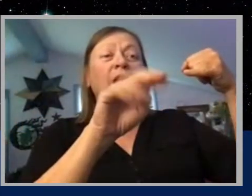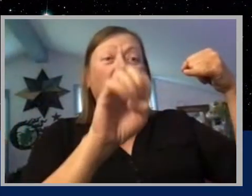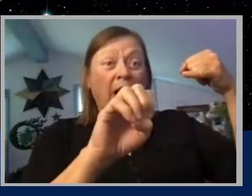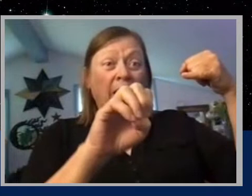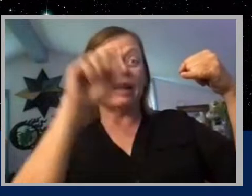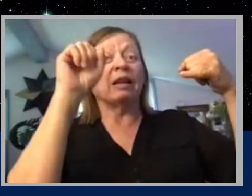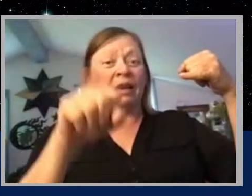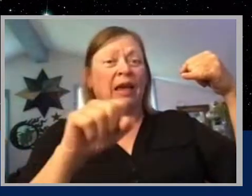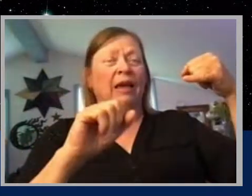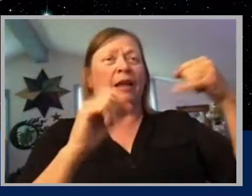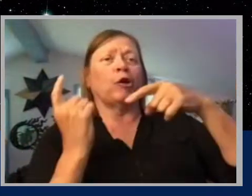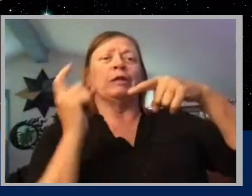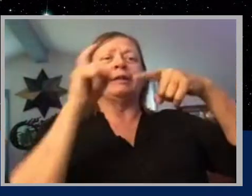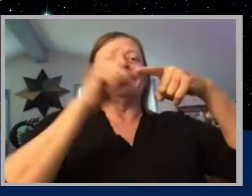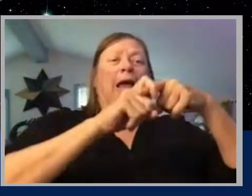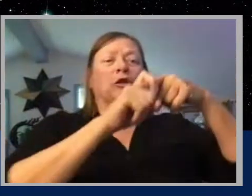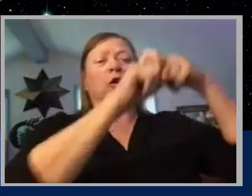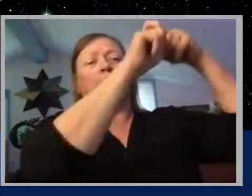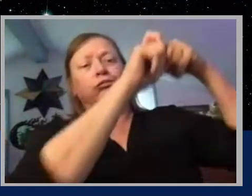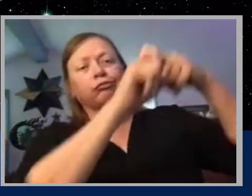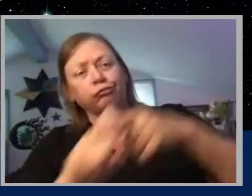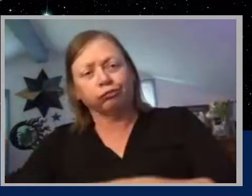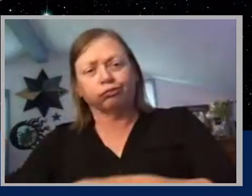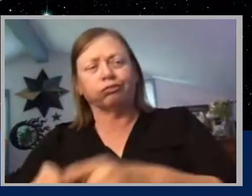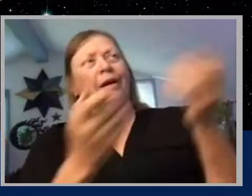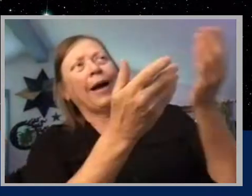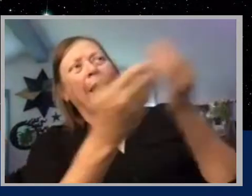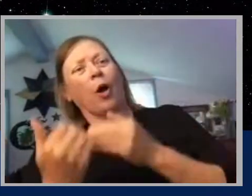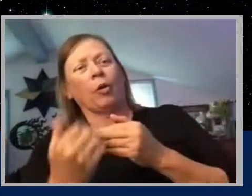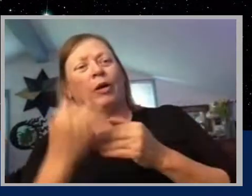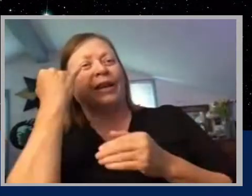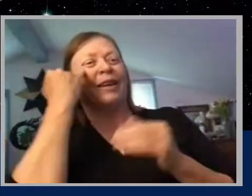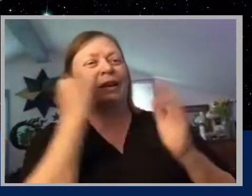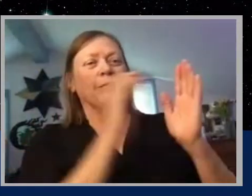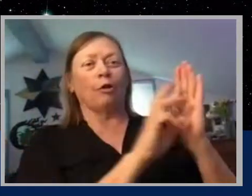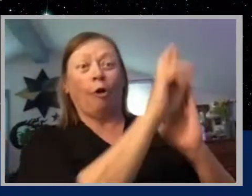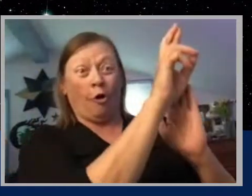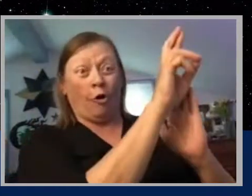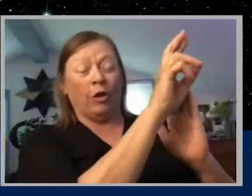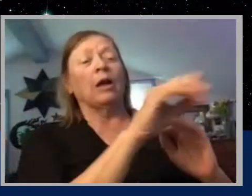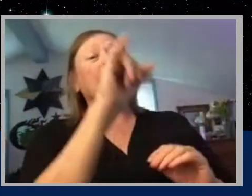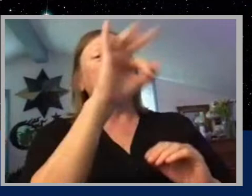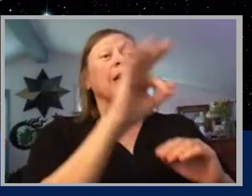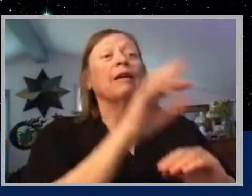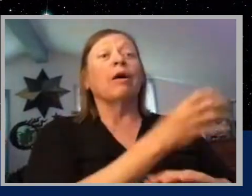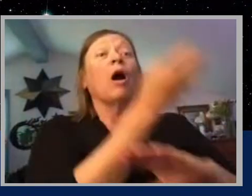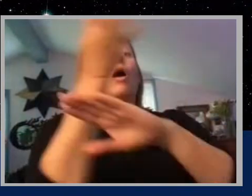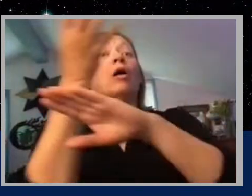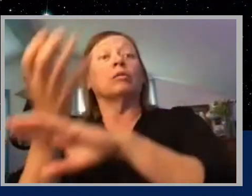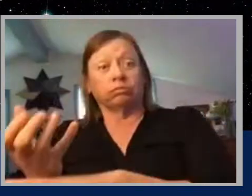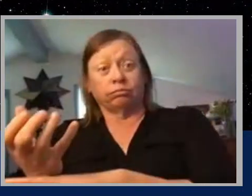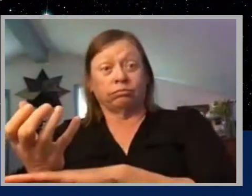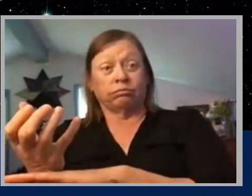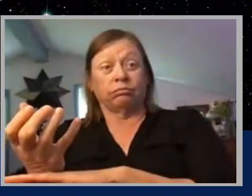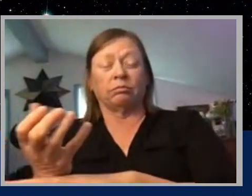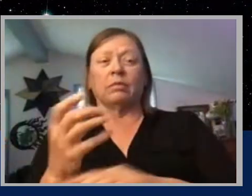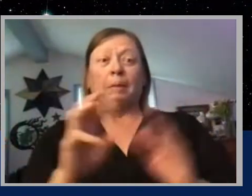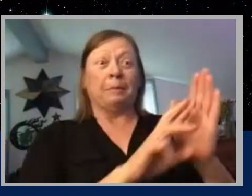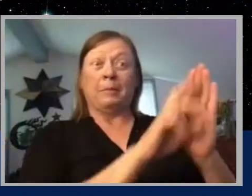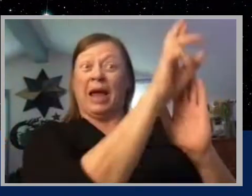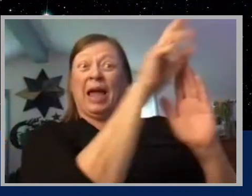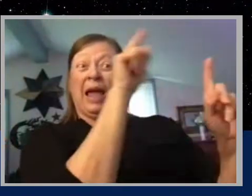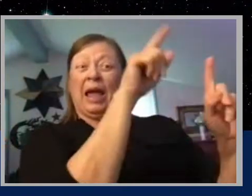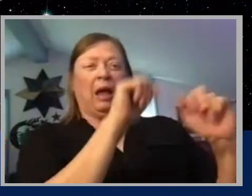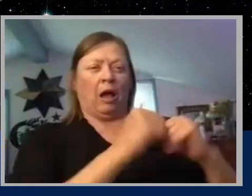vehicles and then leave the pad where the danger is. That's for a pad egress type of an